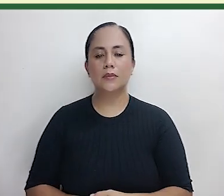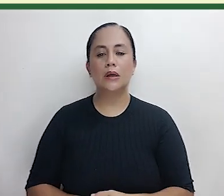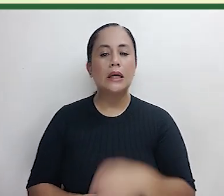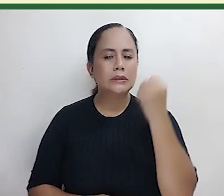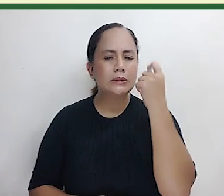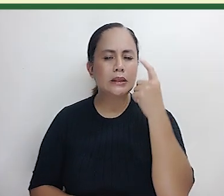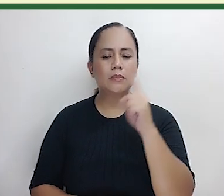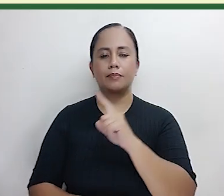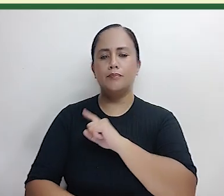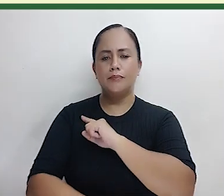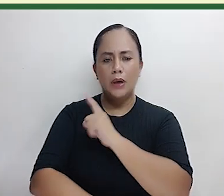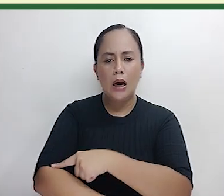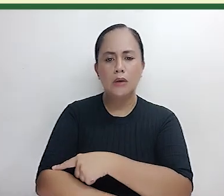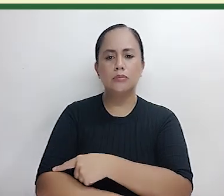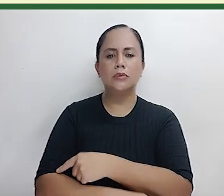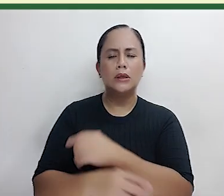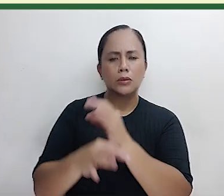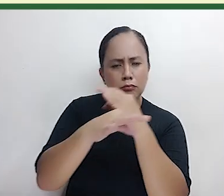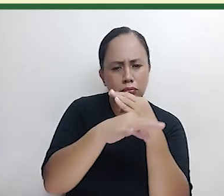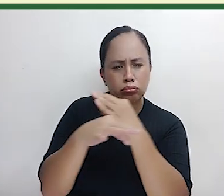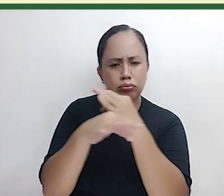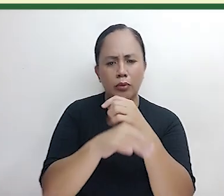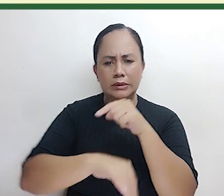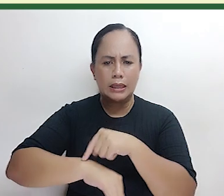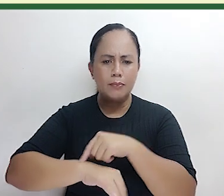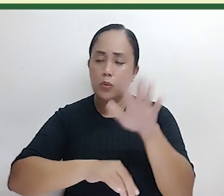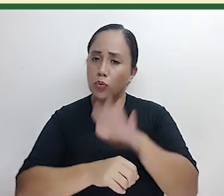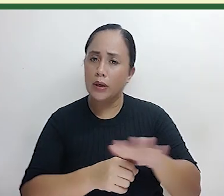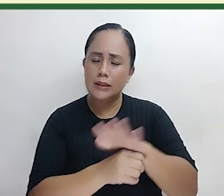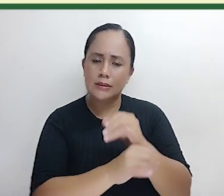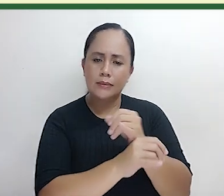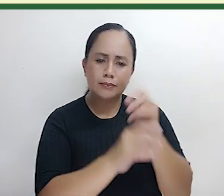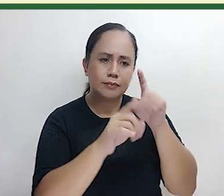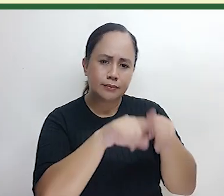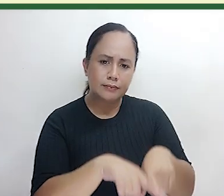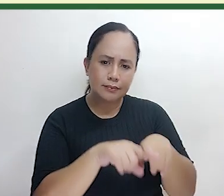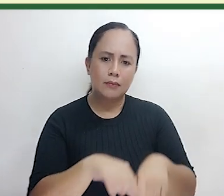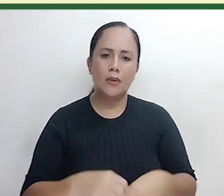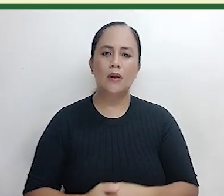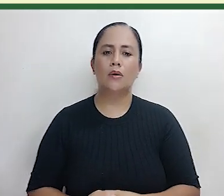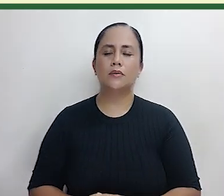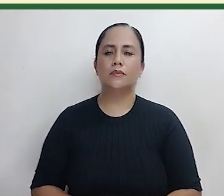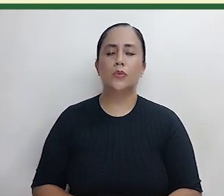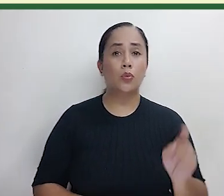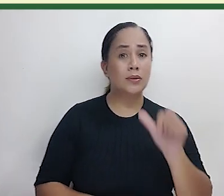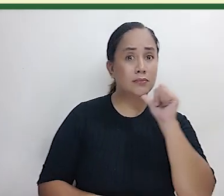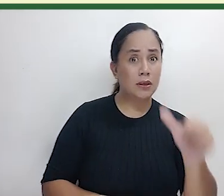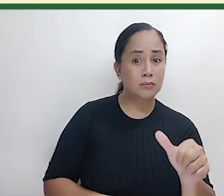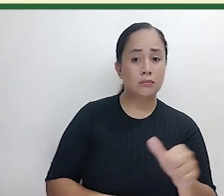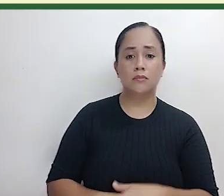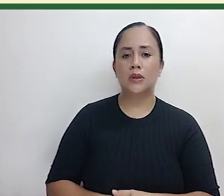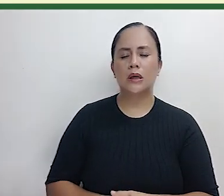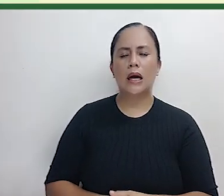is: understanding that power configurations are time and location dependent. What